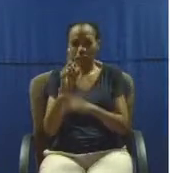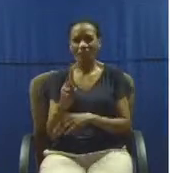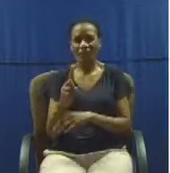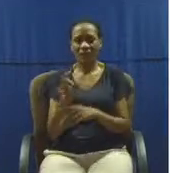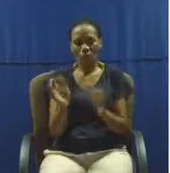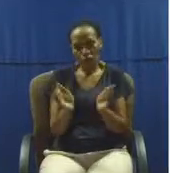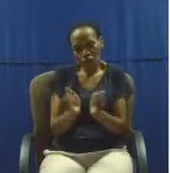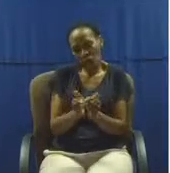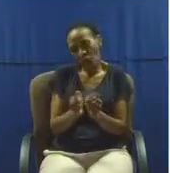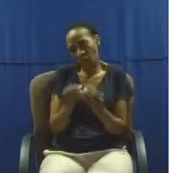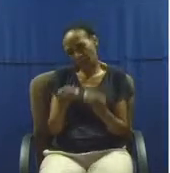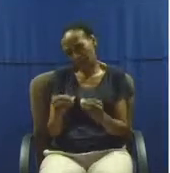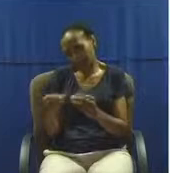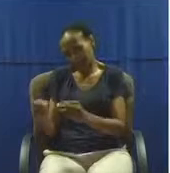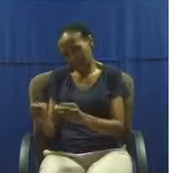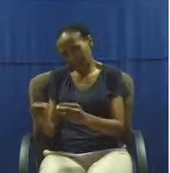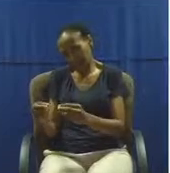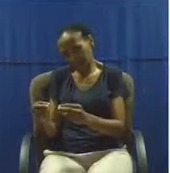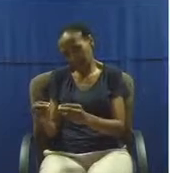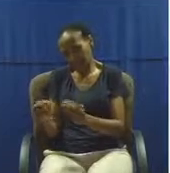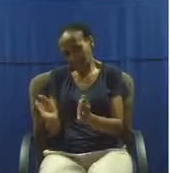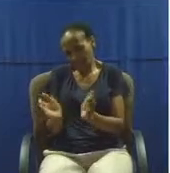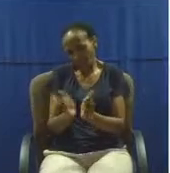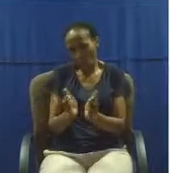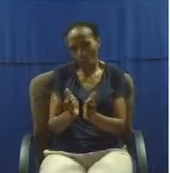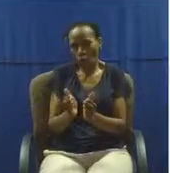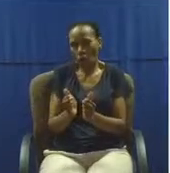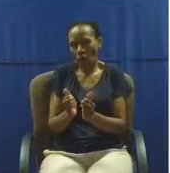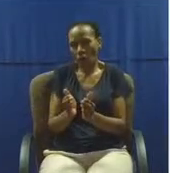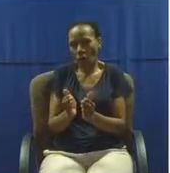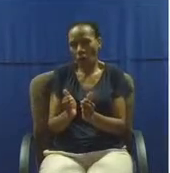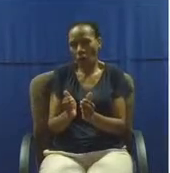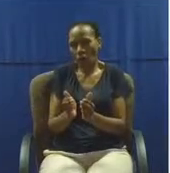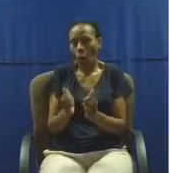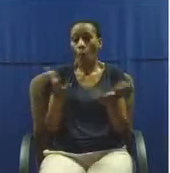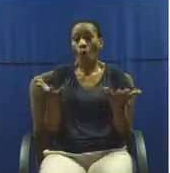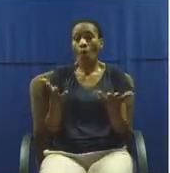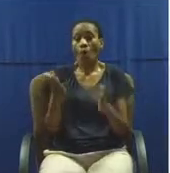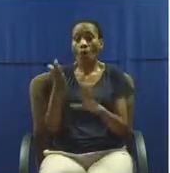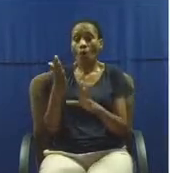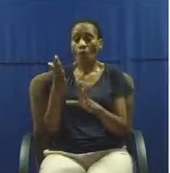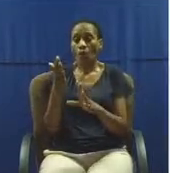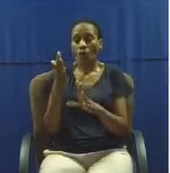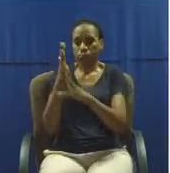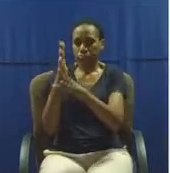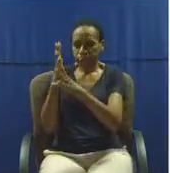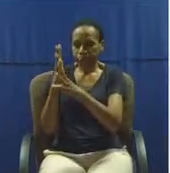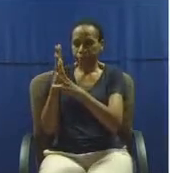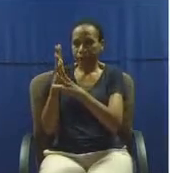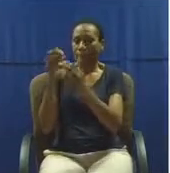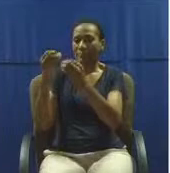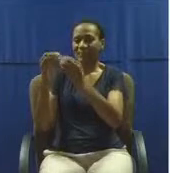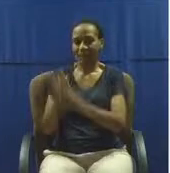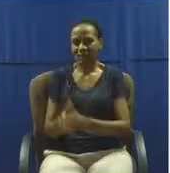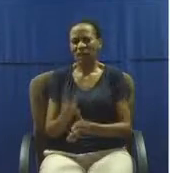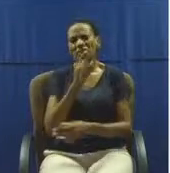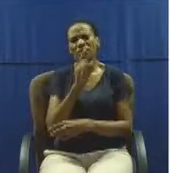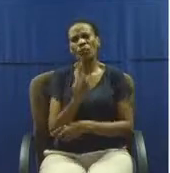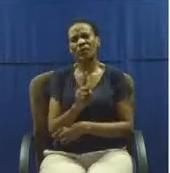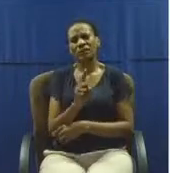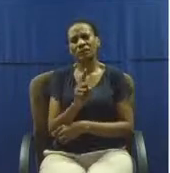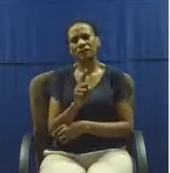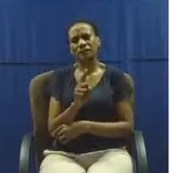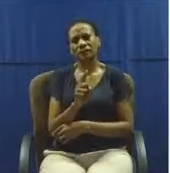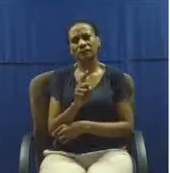businesses, micro small businesses, and informal businesses. This includes reducing